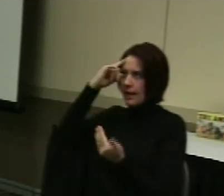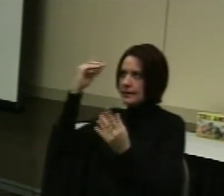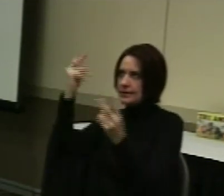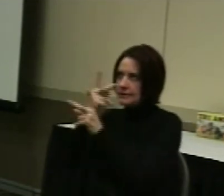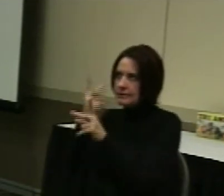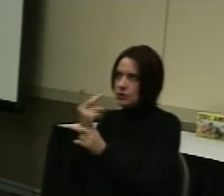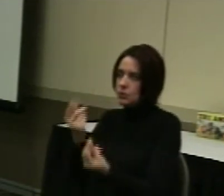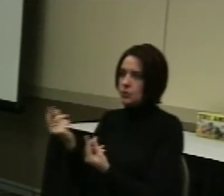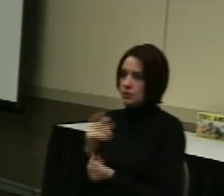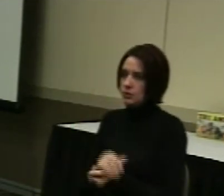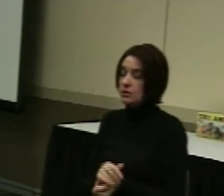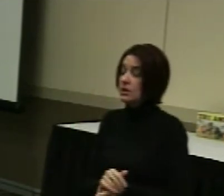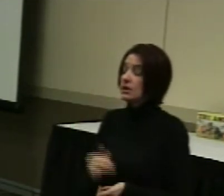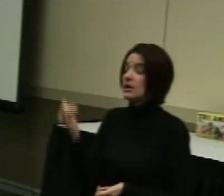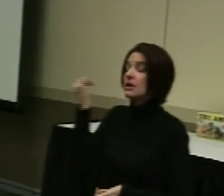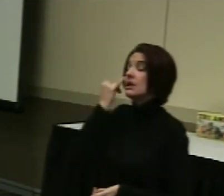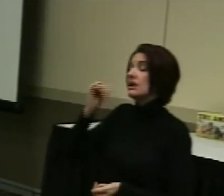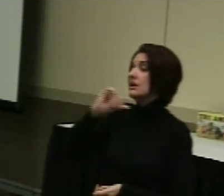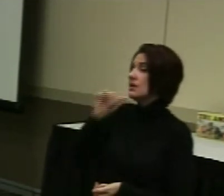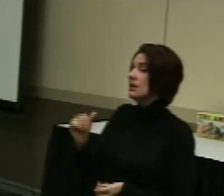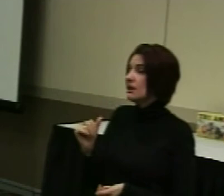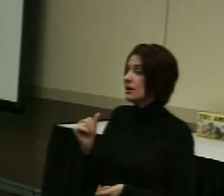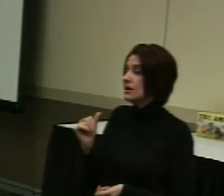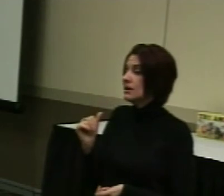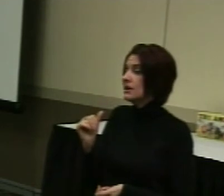not going to have a very